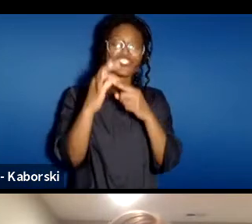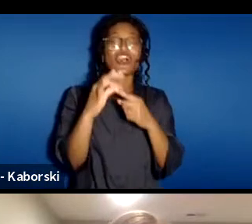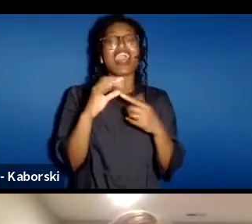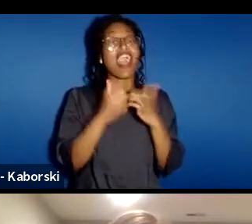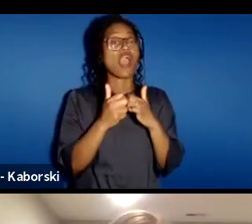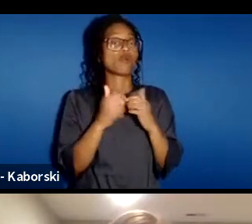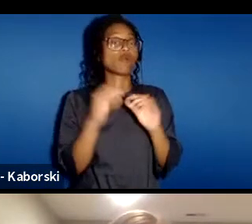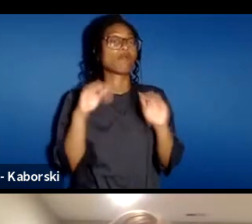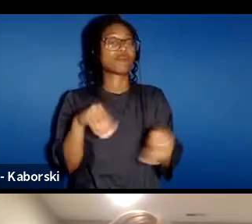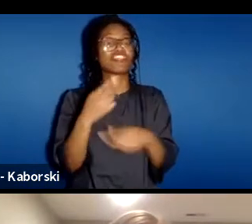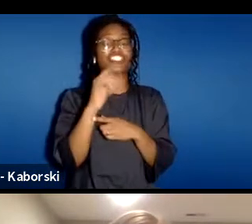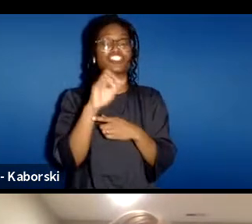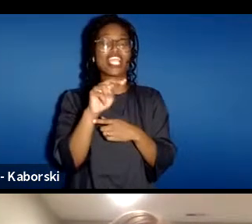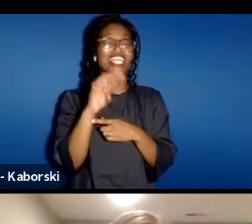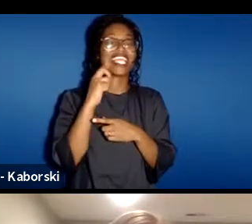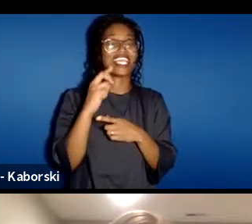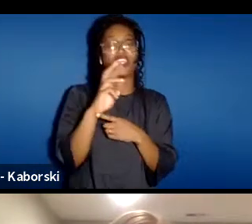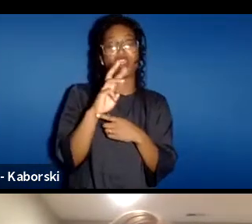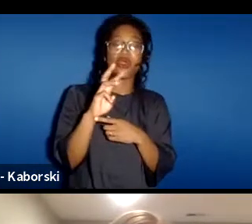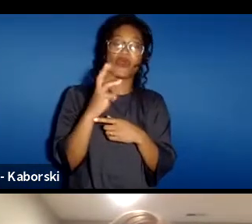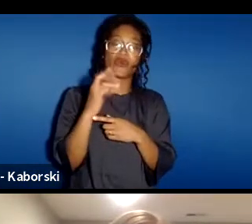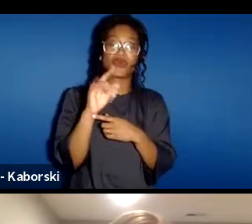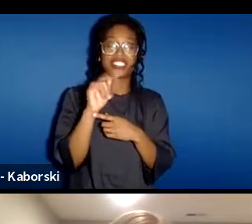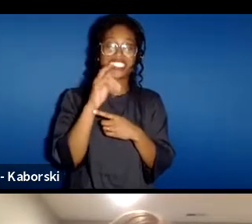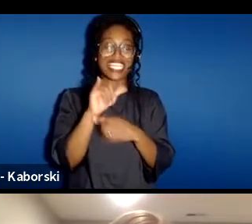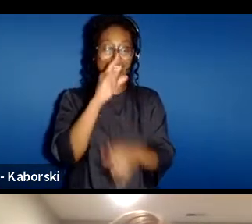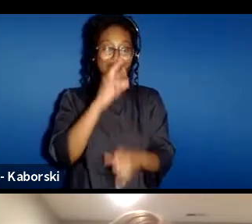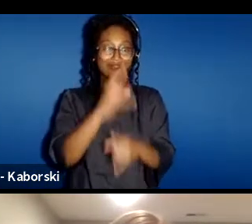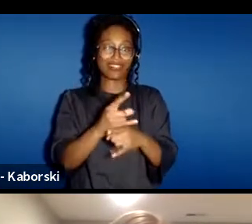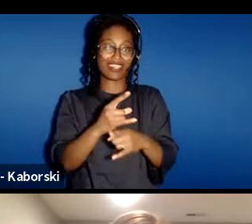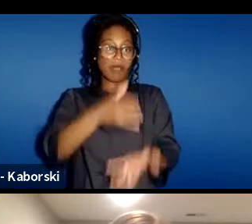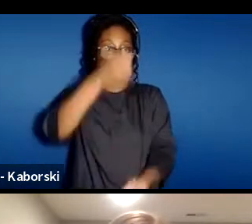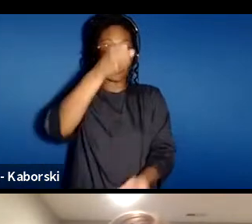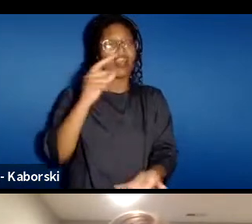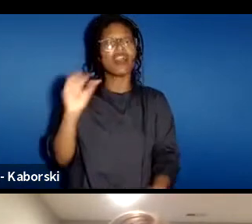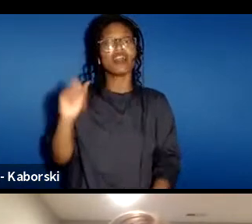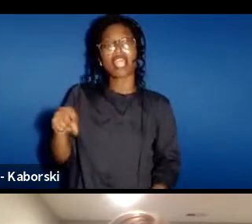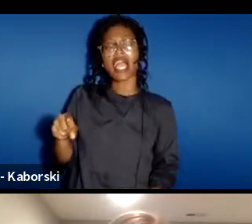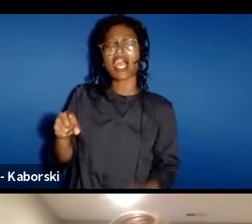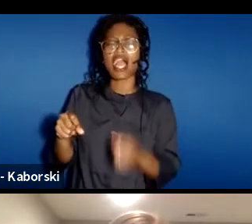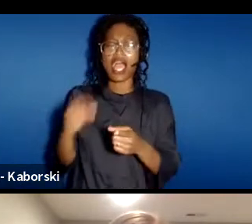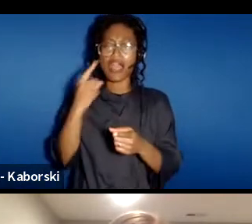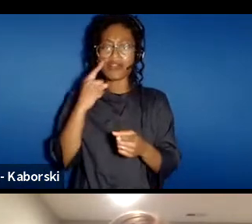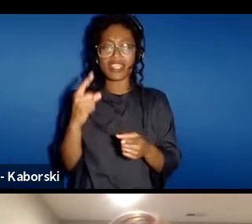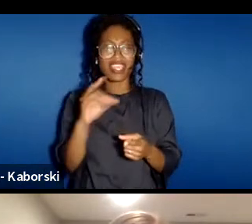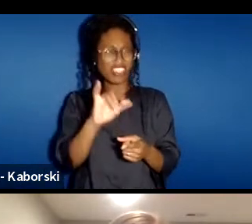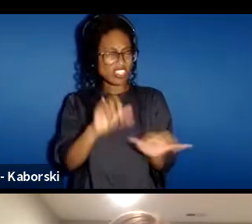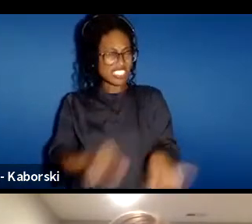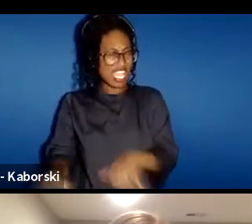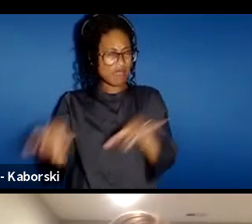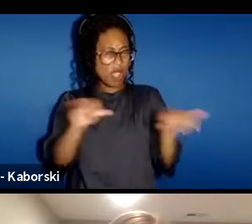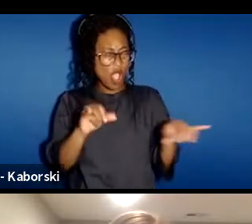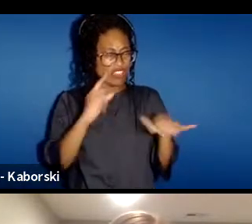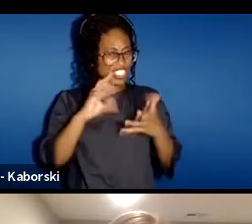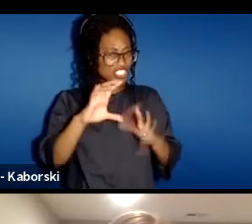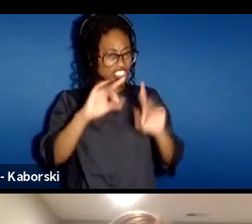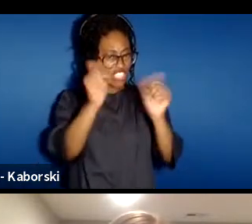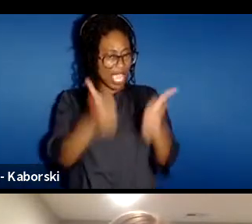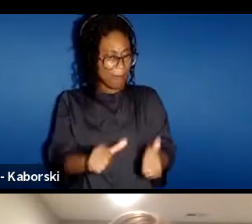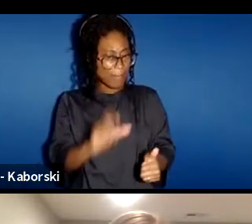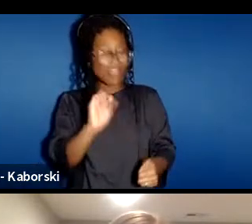this gin into a whiskey barrel. Dak, are all the Rabbit Hole bottles, are they all the same shape? They are